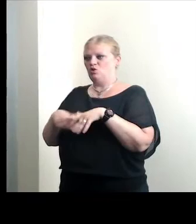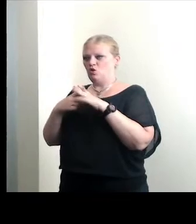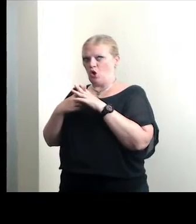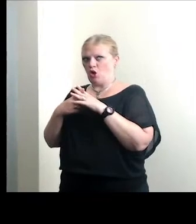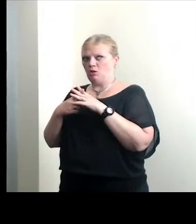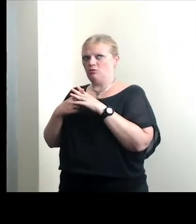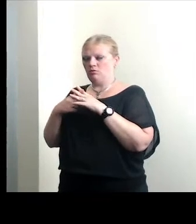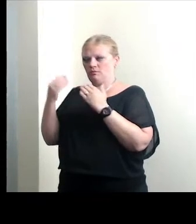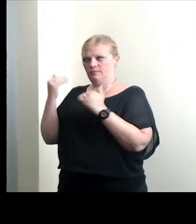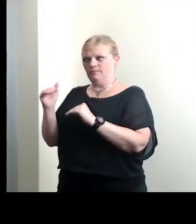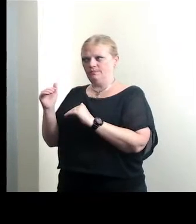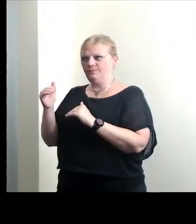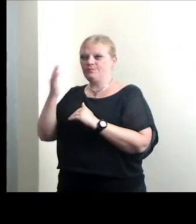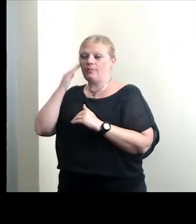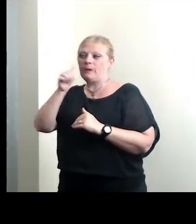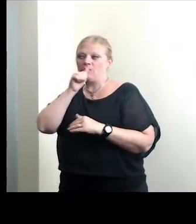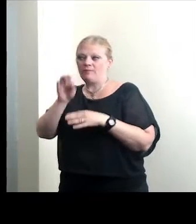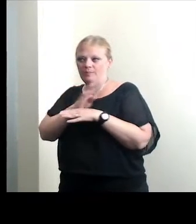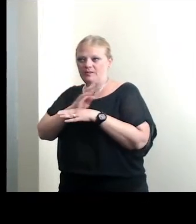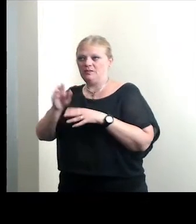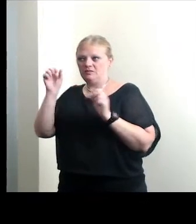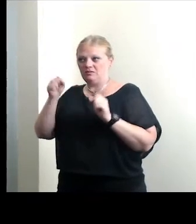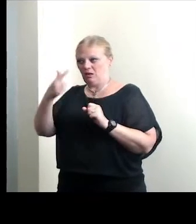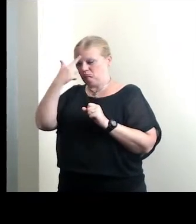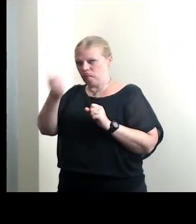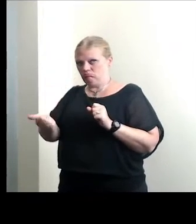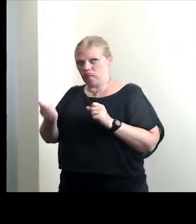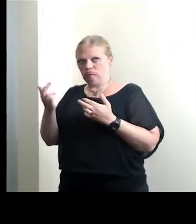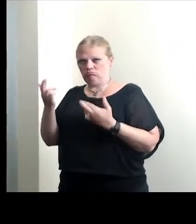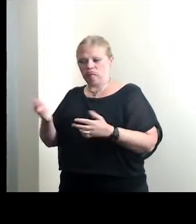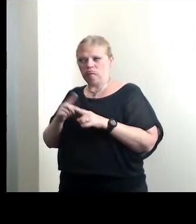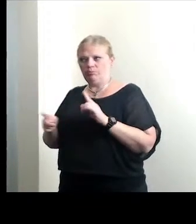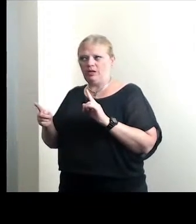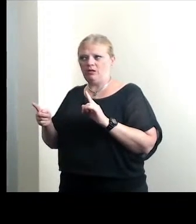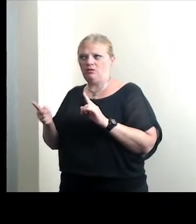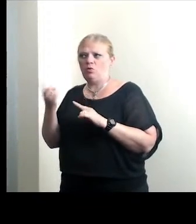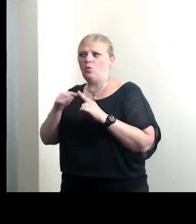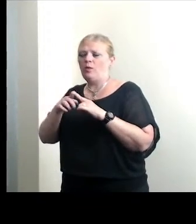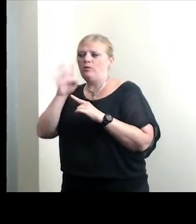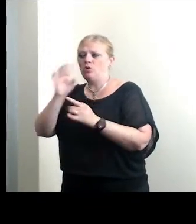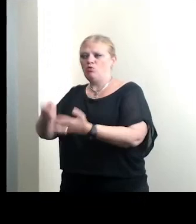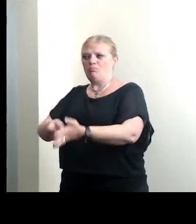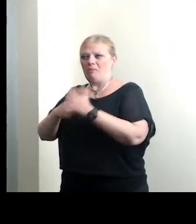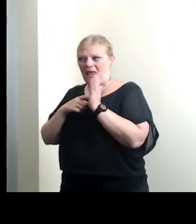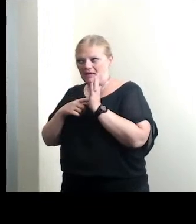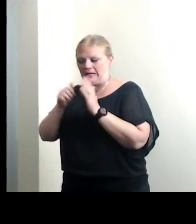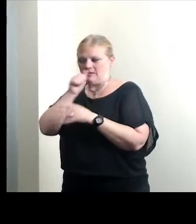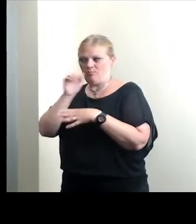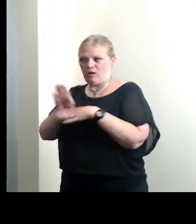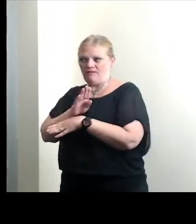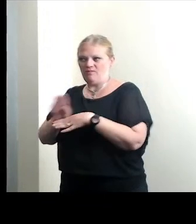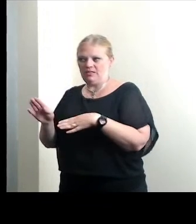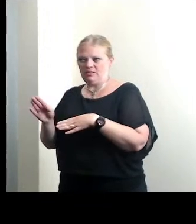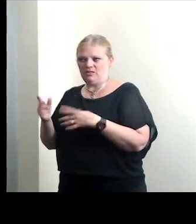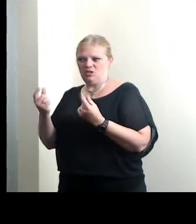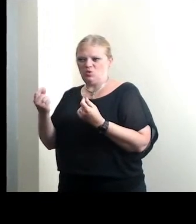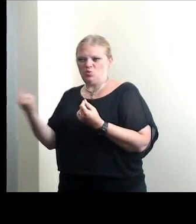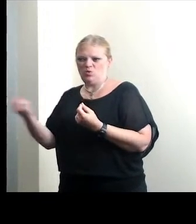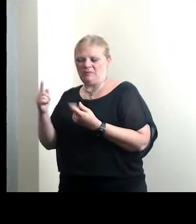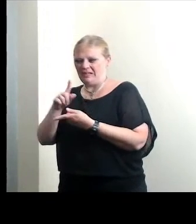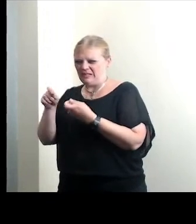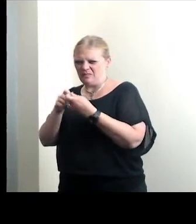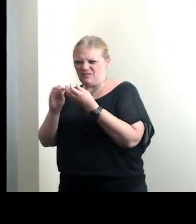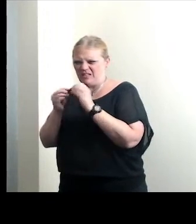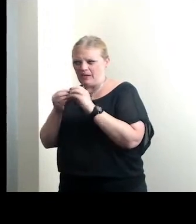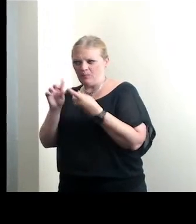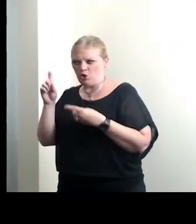private businesses right now can make their own choice, you're recommending, but at what point would you mandate that these private businesses do anything? Is there a specific number